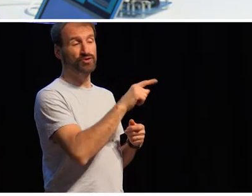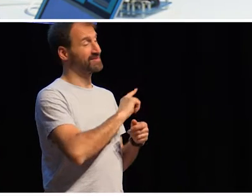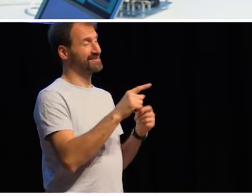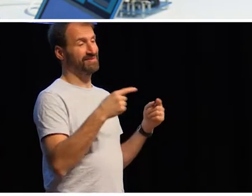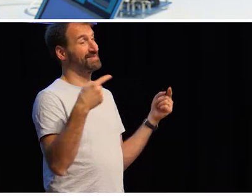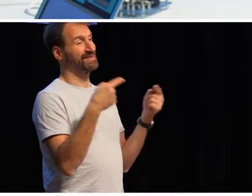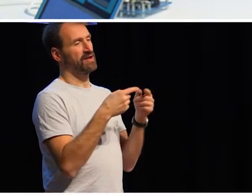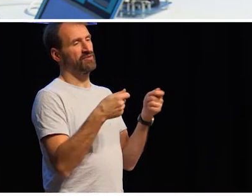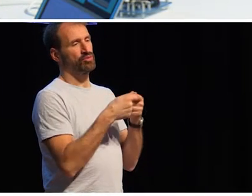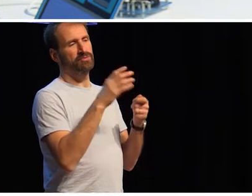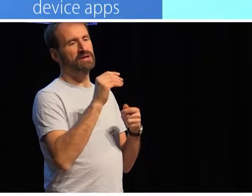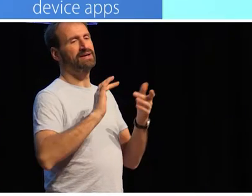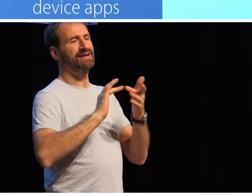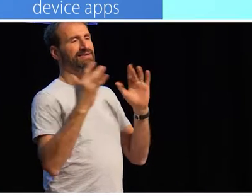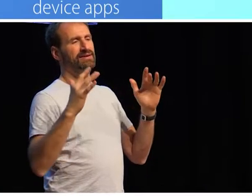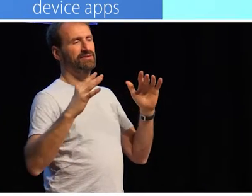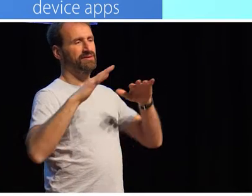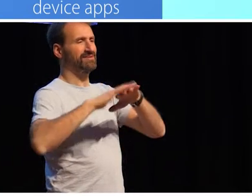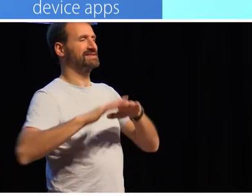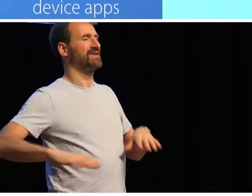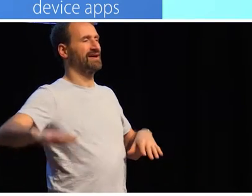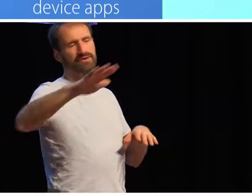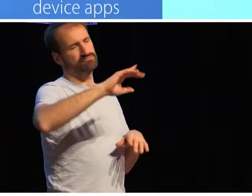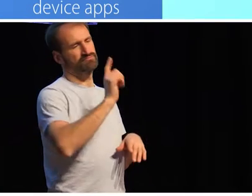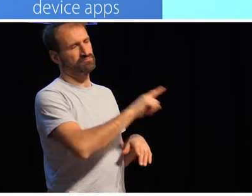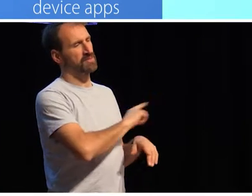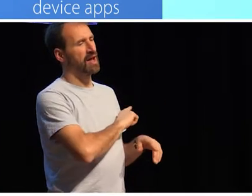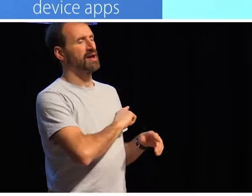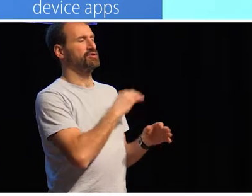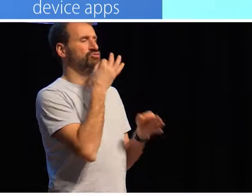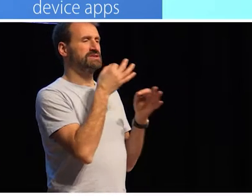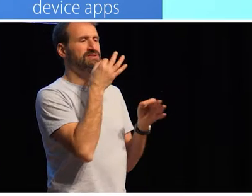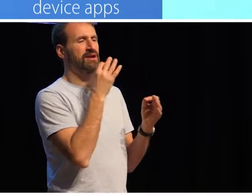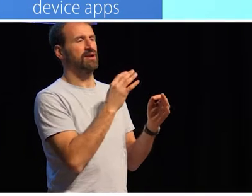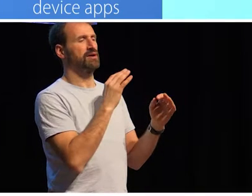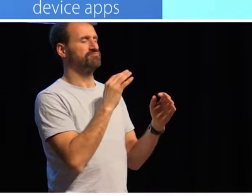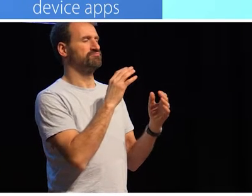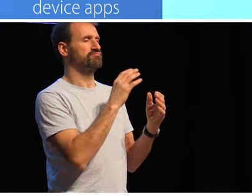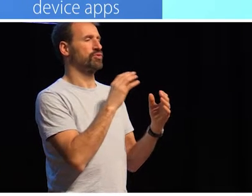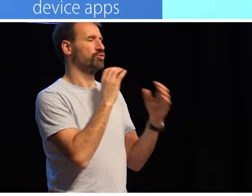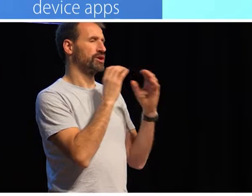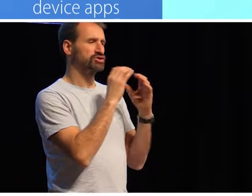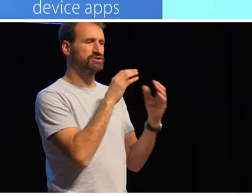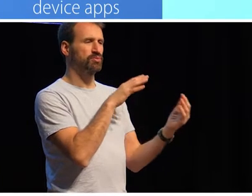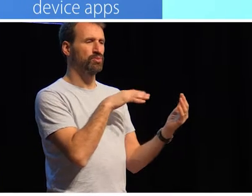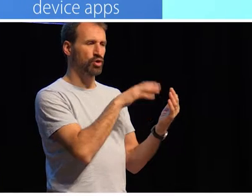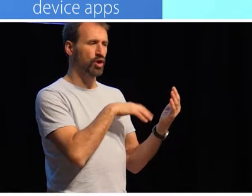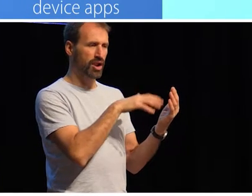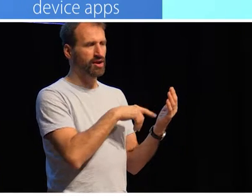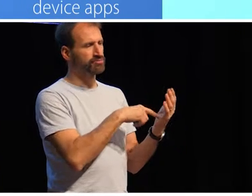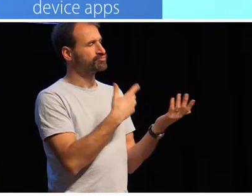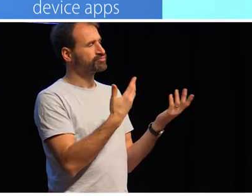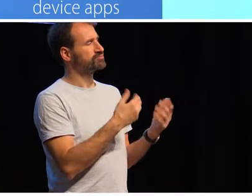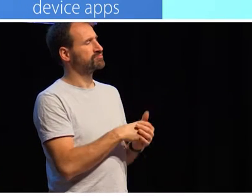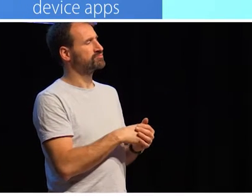to internet networks. There are some special communication protocols that you use there, modern ones like COPE or the